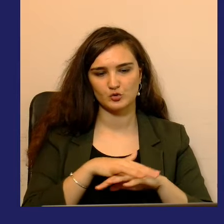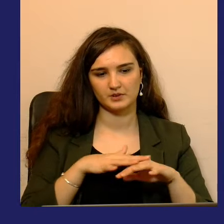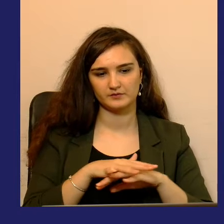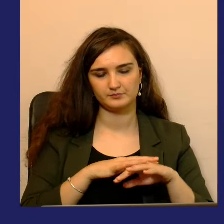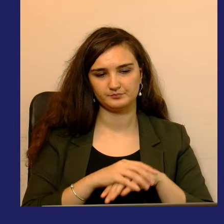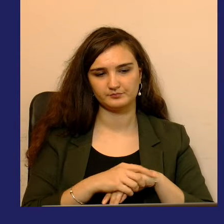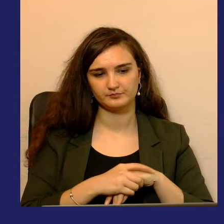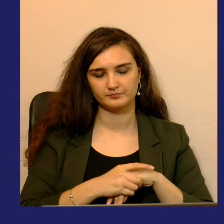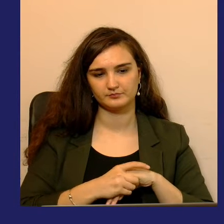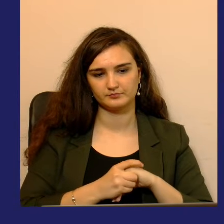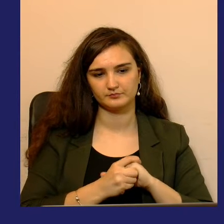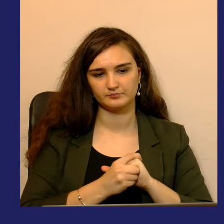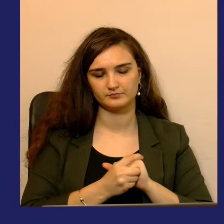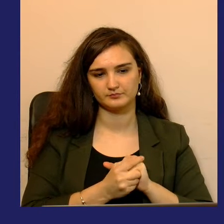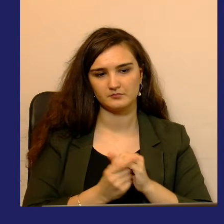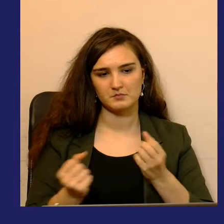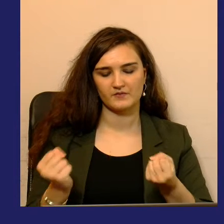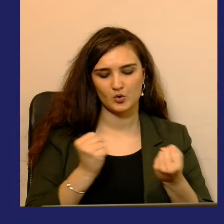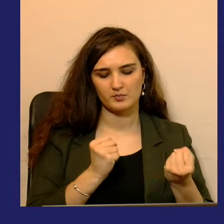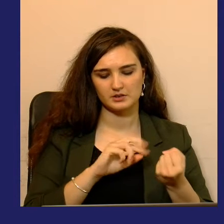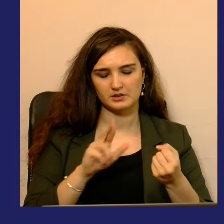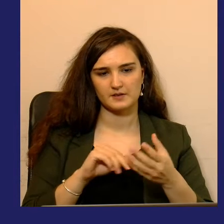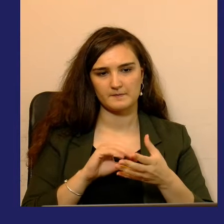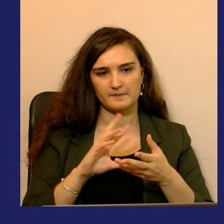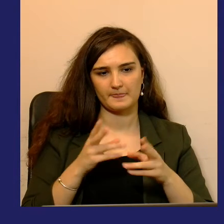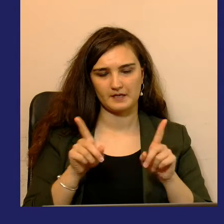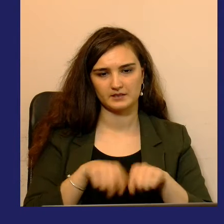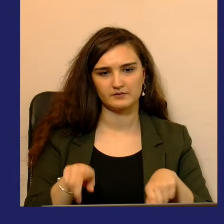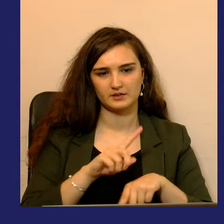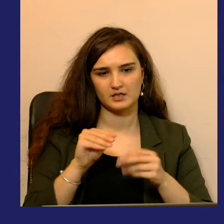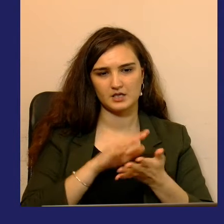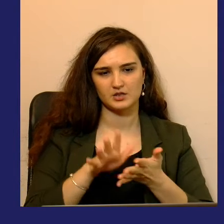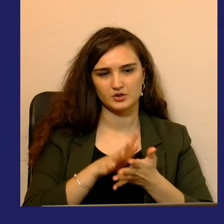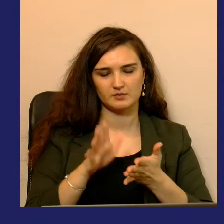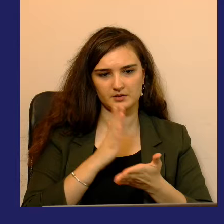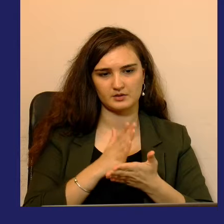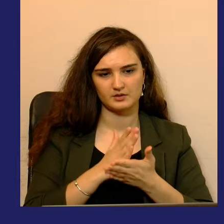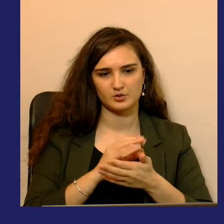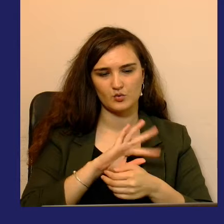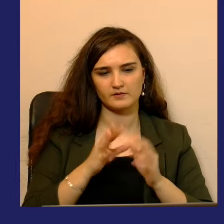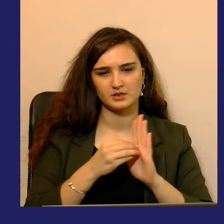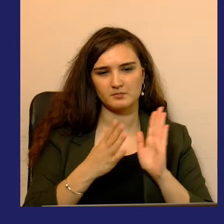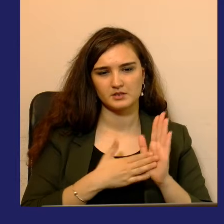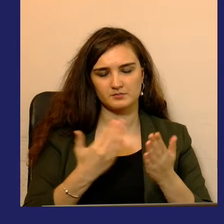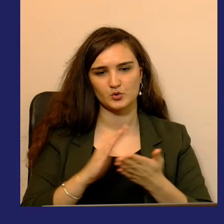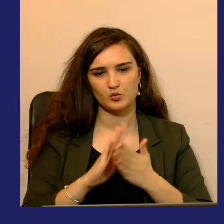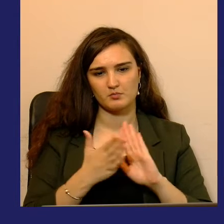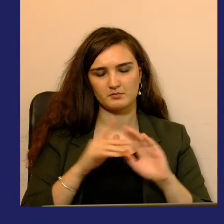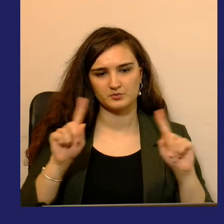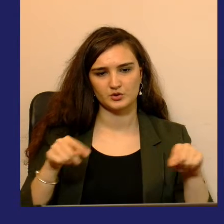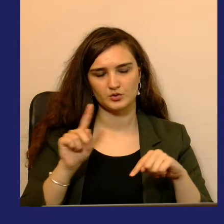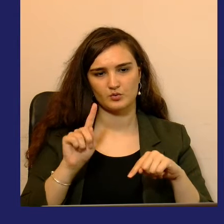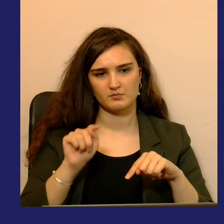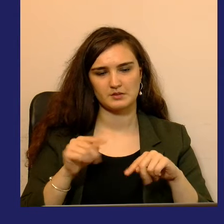And what's been exacerbated under COVID-19? We heard about there just being a lot more money in the system, but what